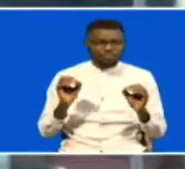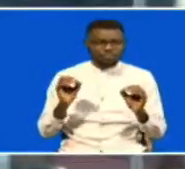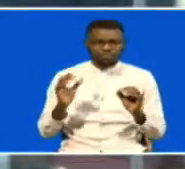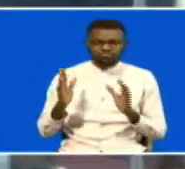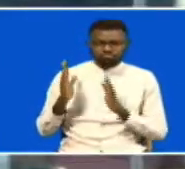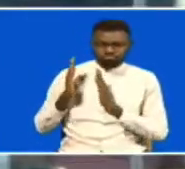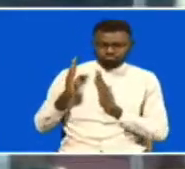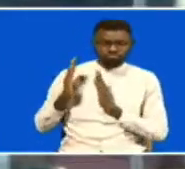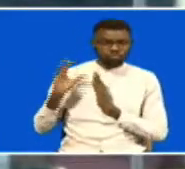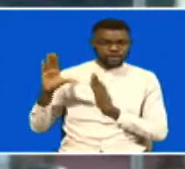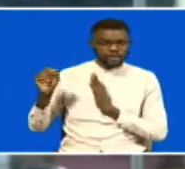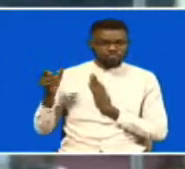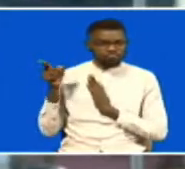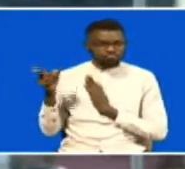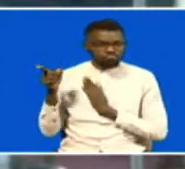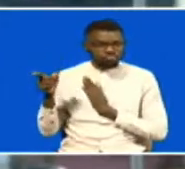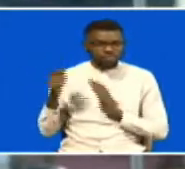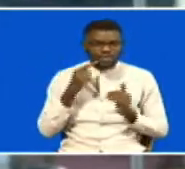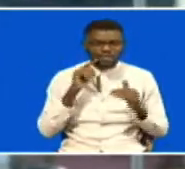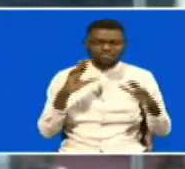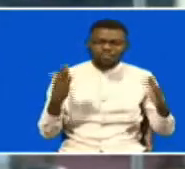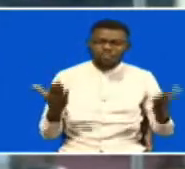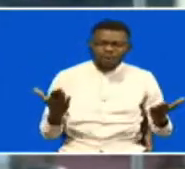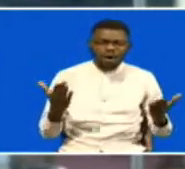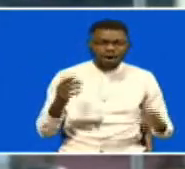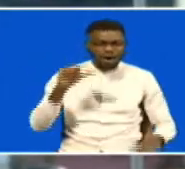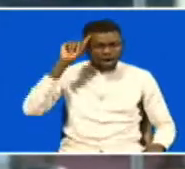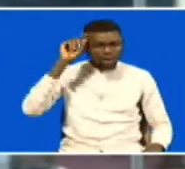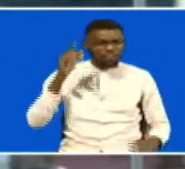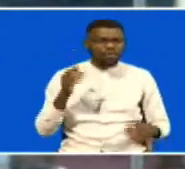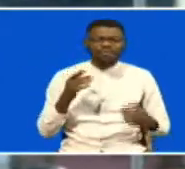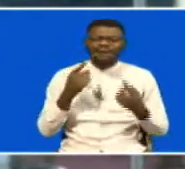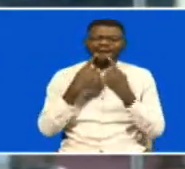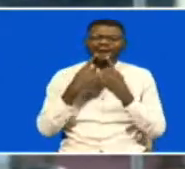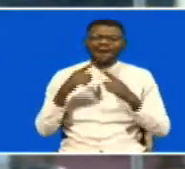wa ndani Profesa Kithure Kindiki amesema kuwa serikali itatangaza hatua mpya itaka